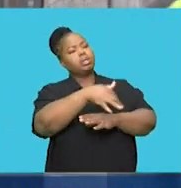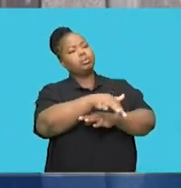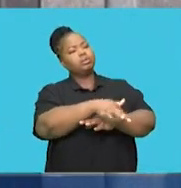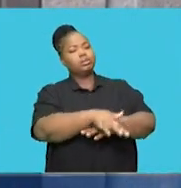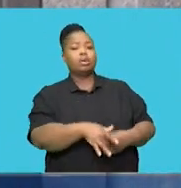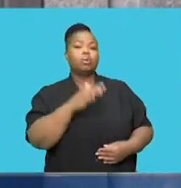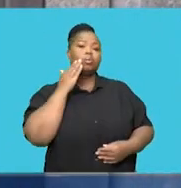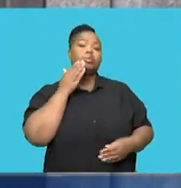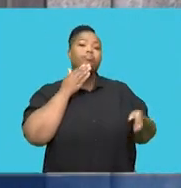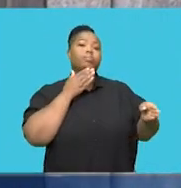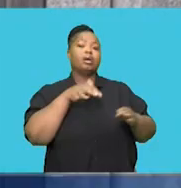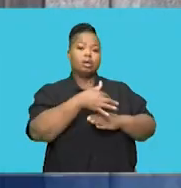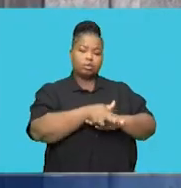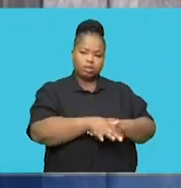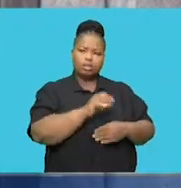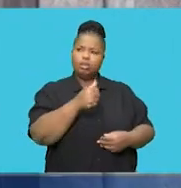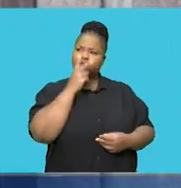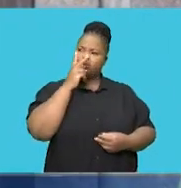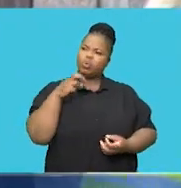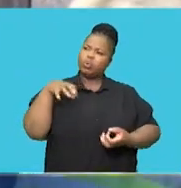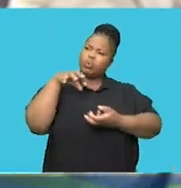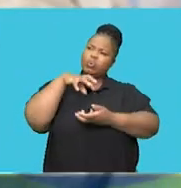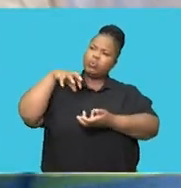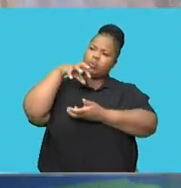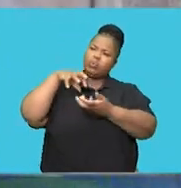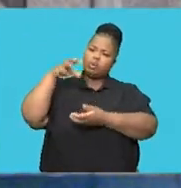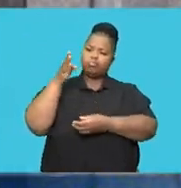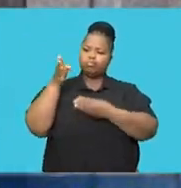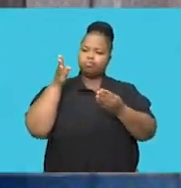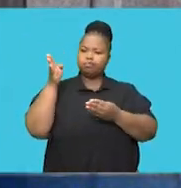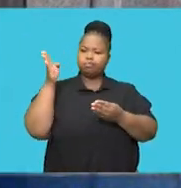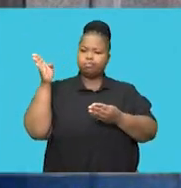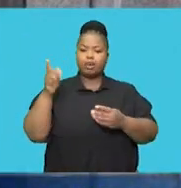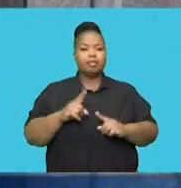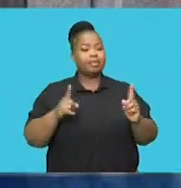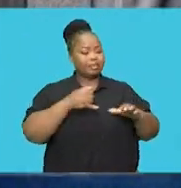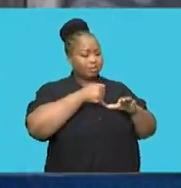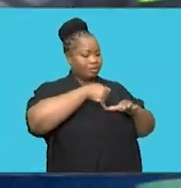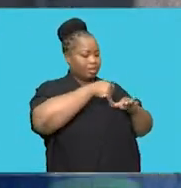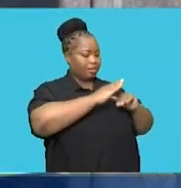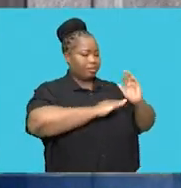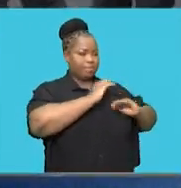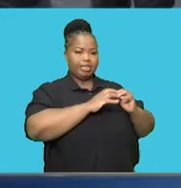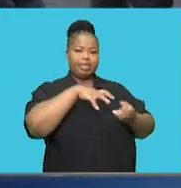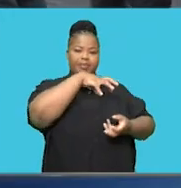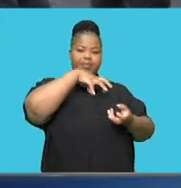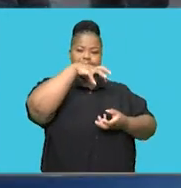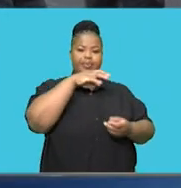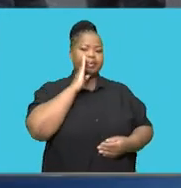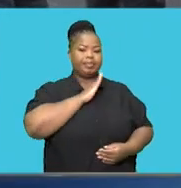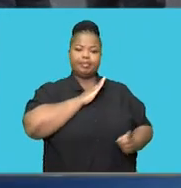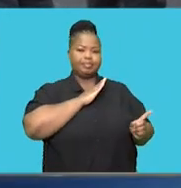manje sesiphumela ngaphandle ila sikhona ukubona khona ukuthi kunentuthu esiphuma but ngaphakathi lade sikhona